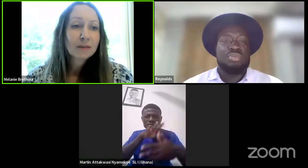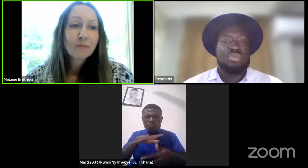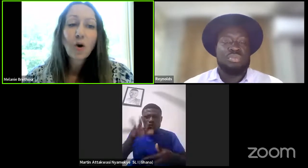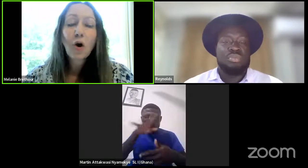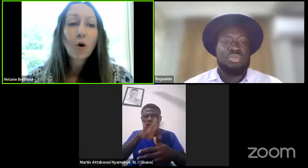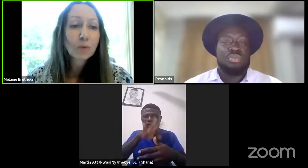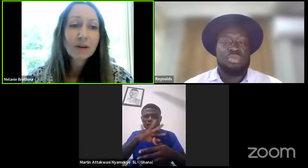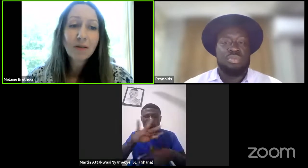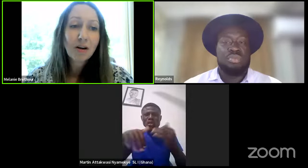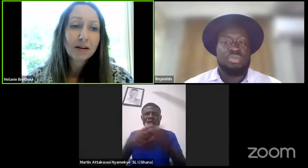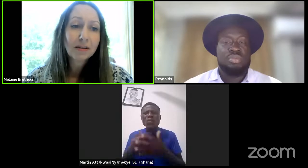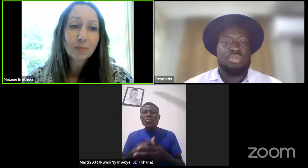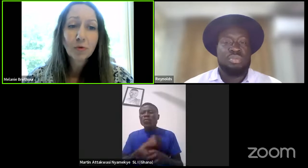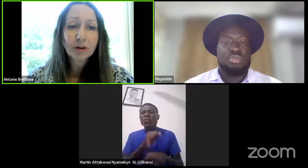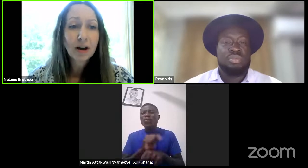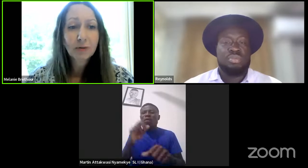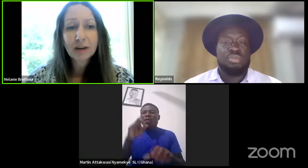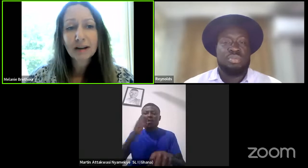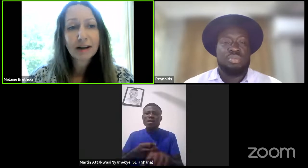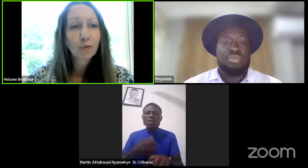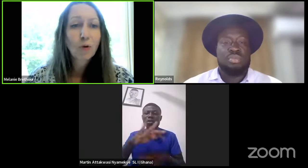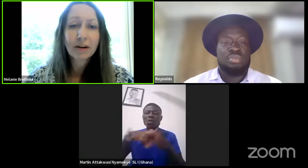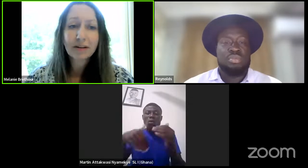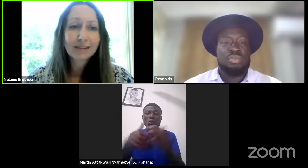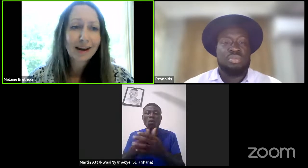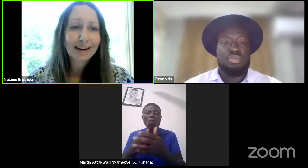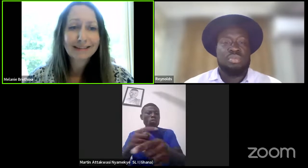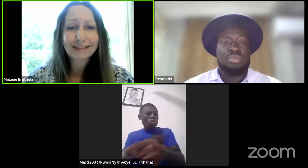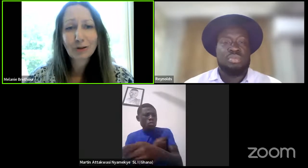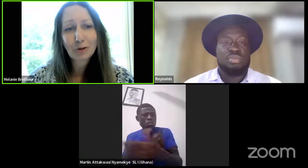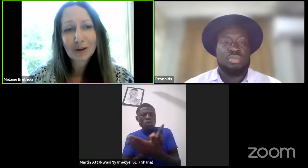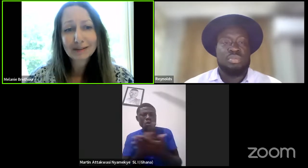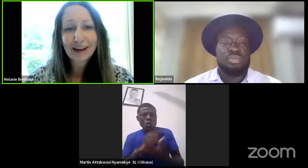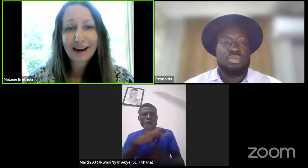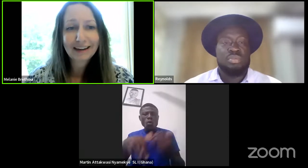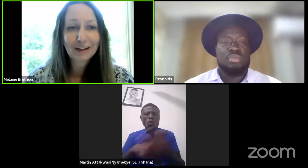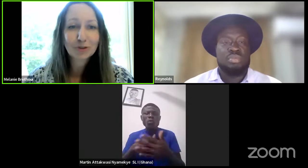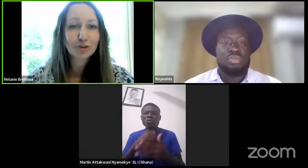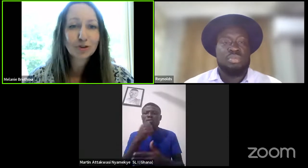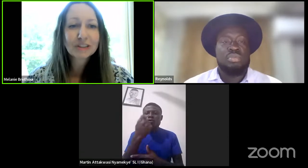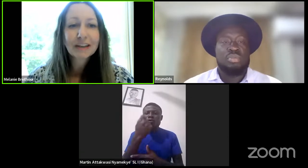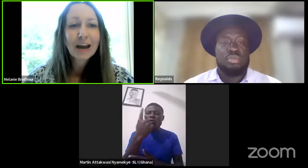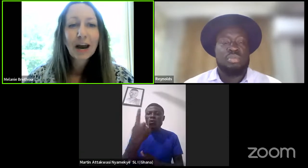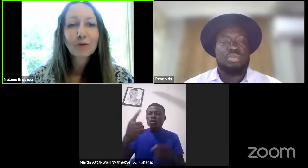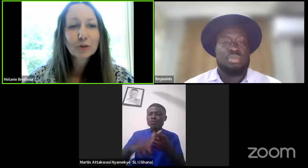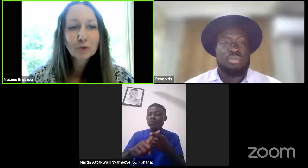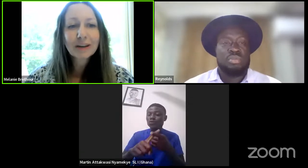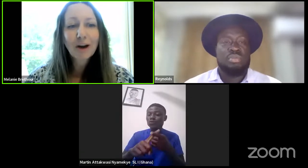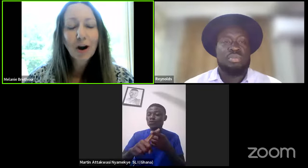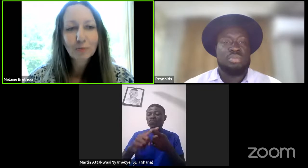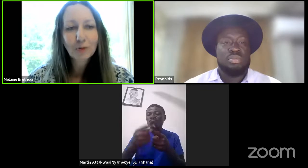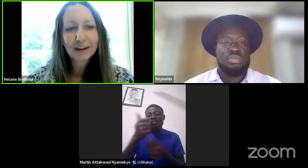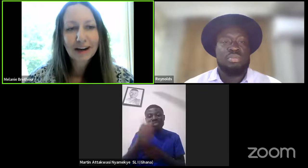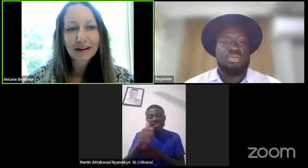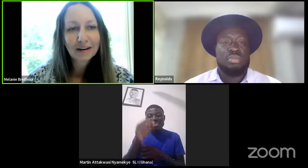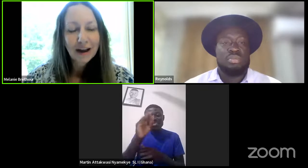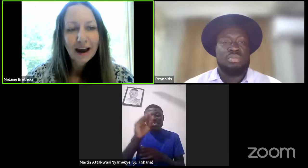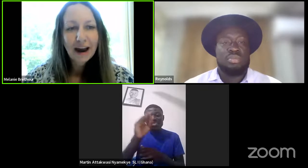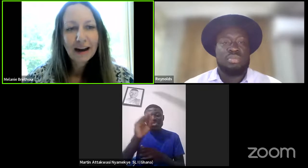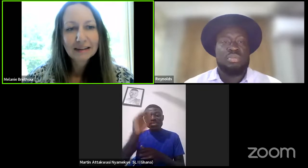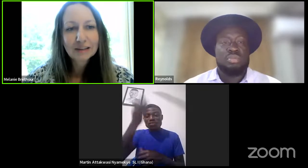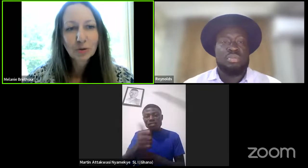studying all week long, and the poor guy would get like 1 on 10, 0 on 10. And it was really